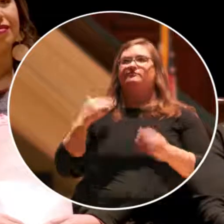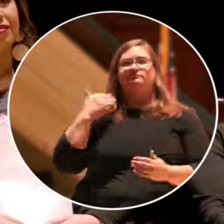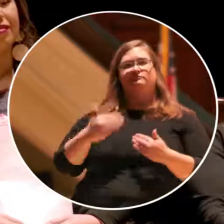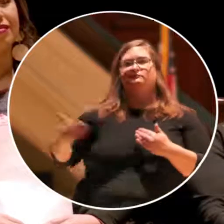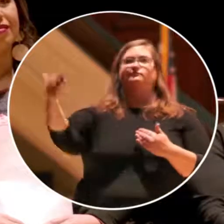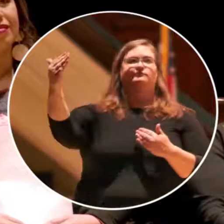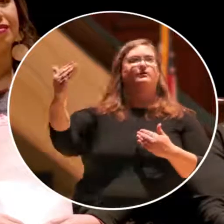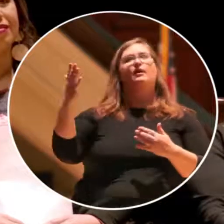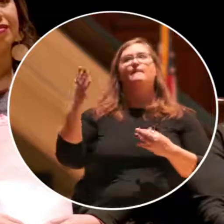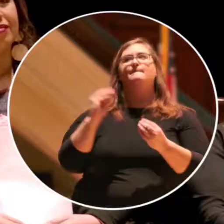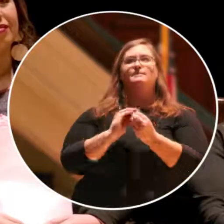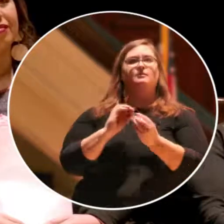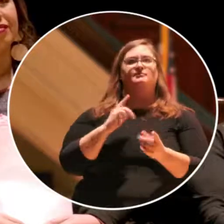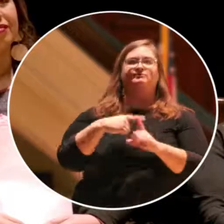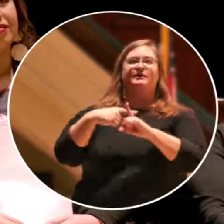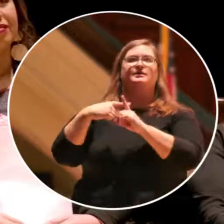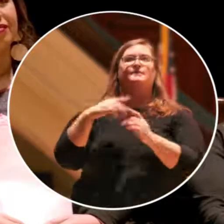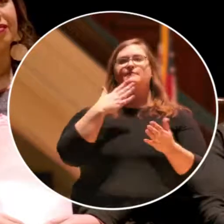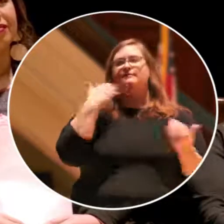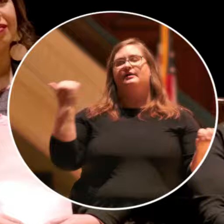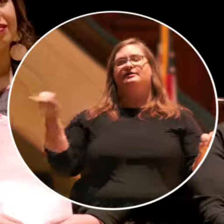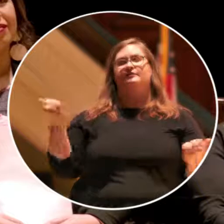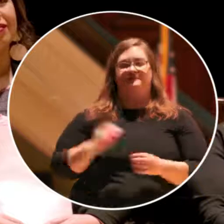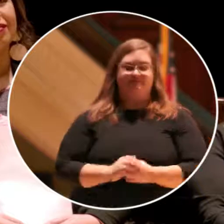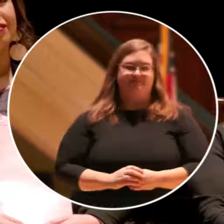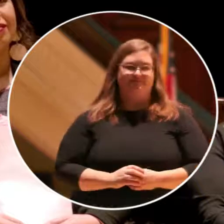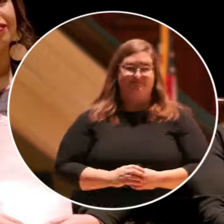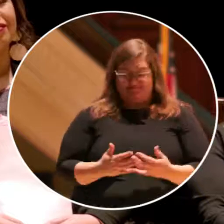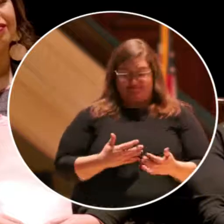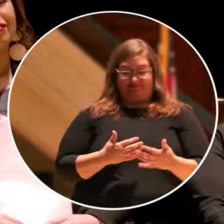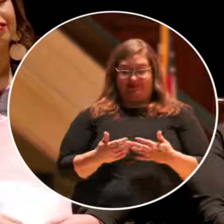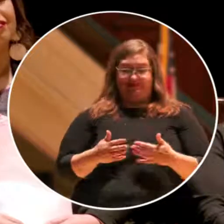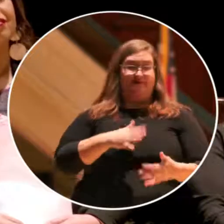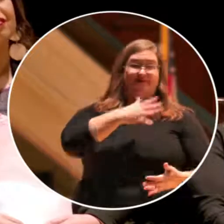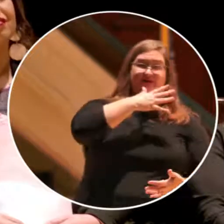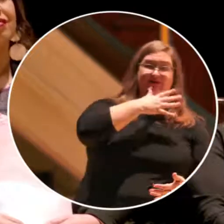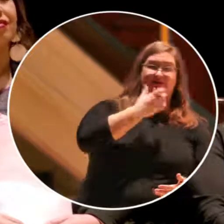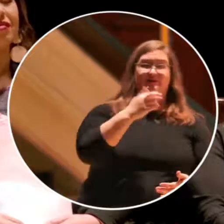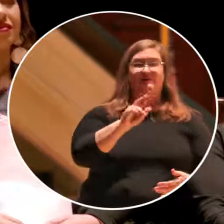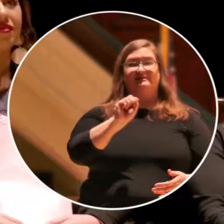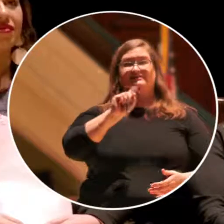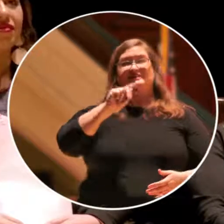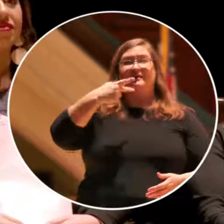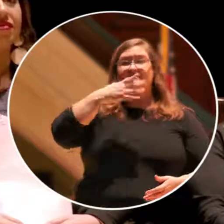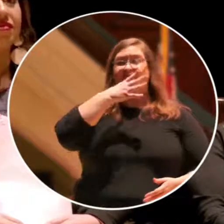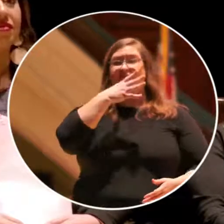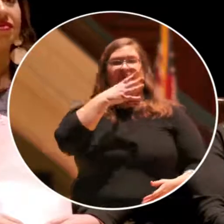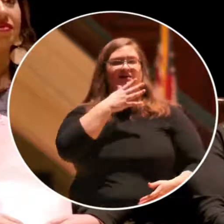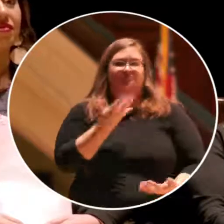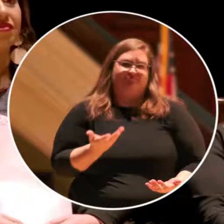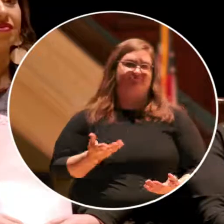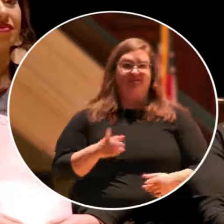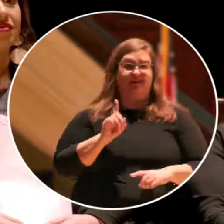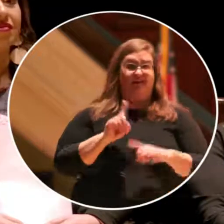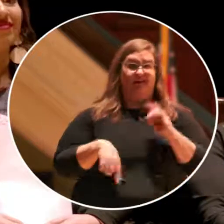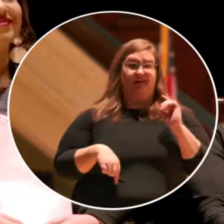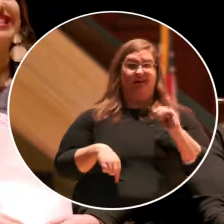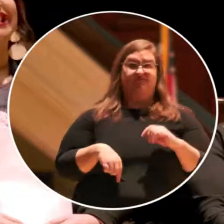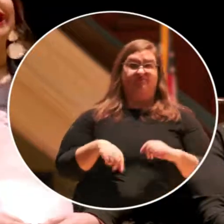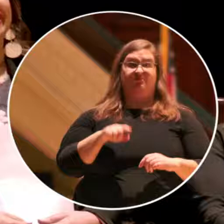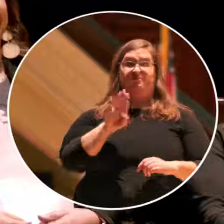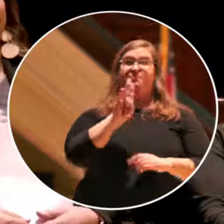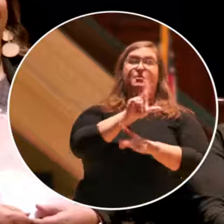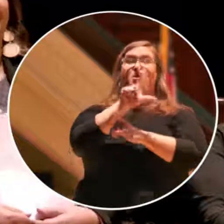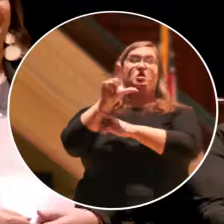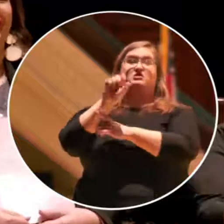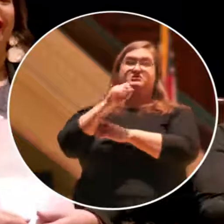it's your mother or stepmother. You have to be honest. You cannot bullshit this. It's your mother.